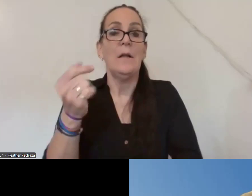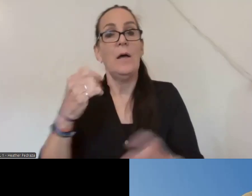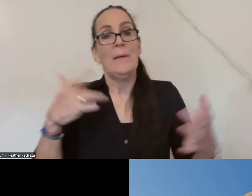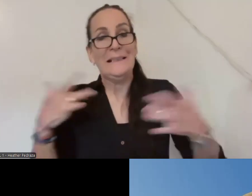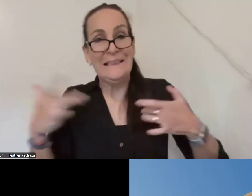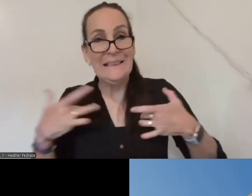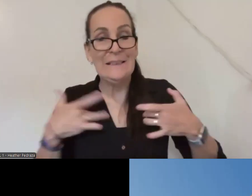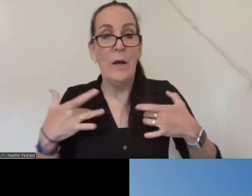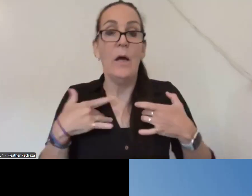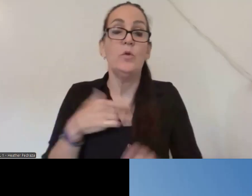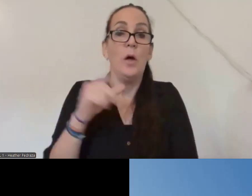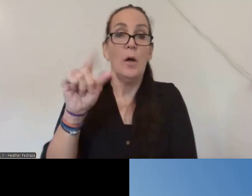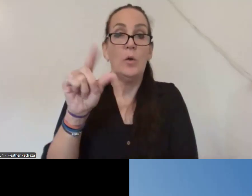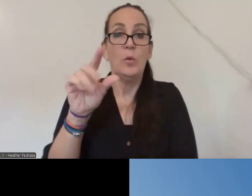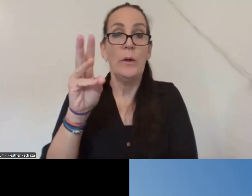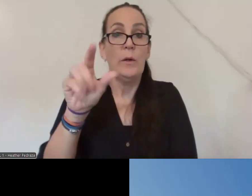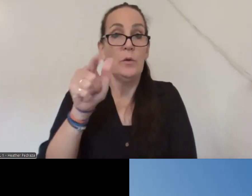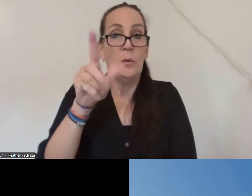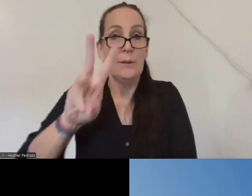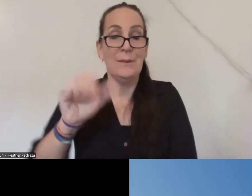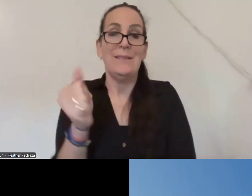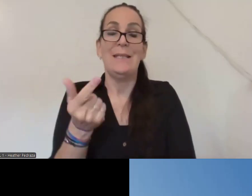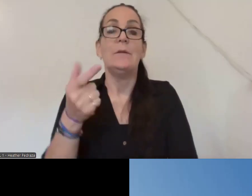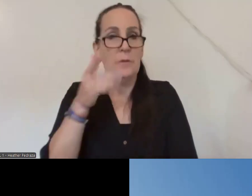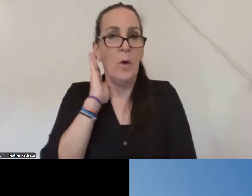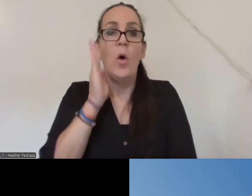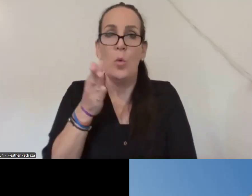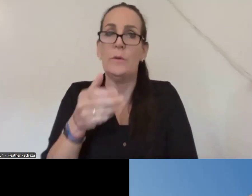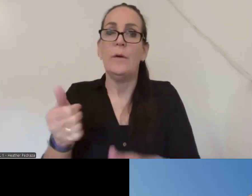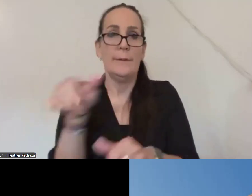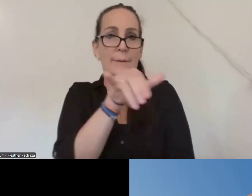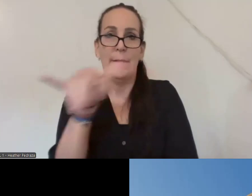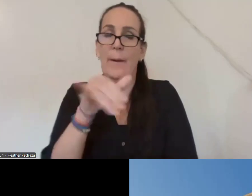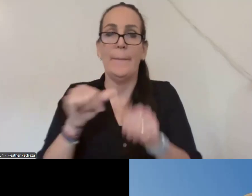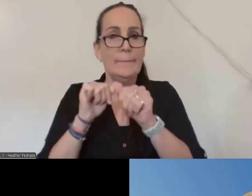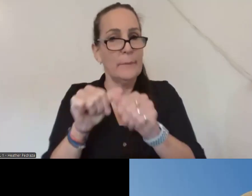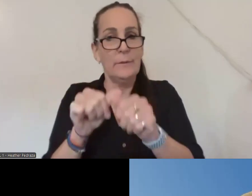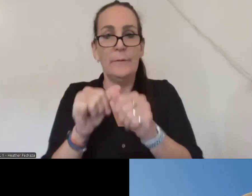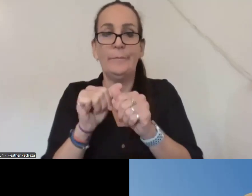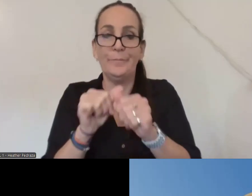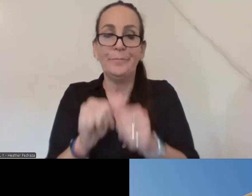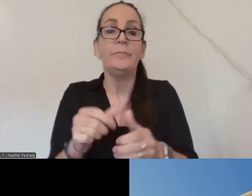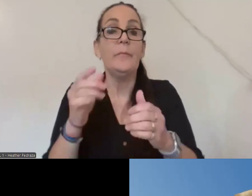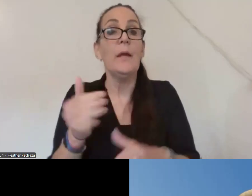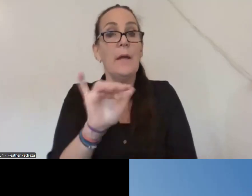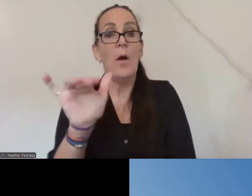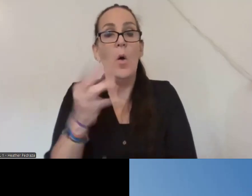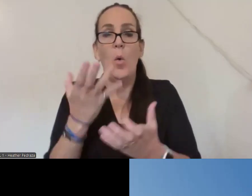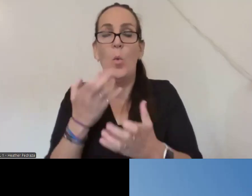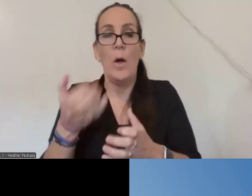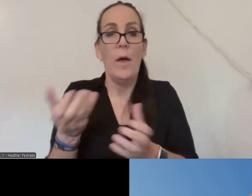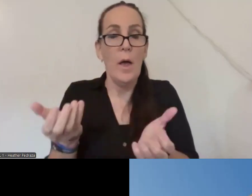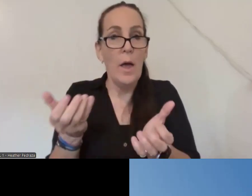And 2026 promises to be no different. So I want to take a few minutes to recap, similarly to Sherry, where we've been and